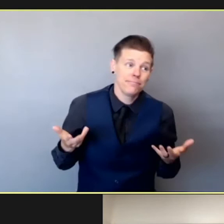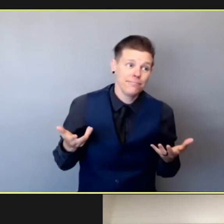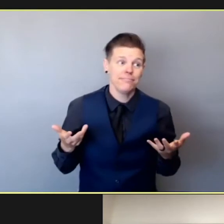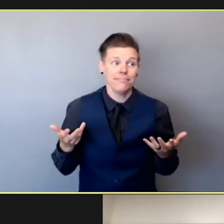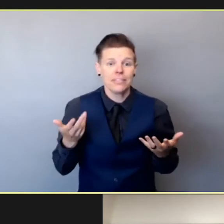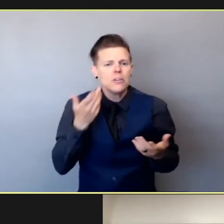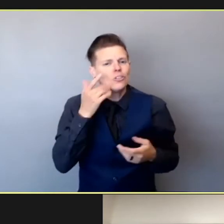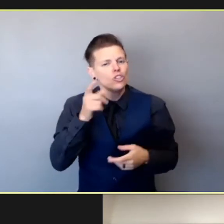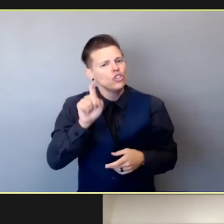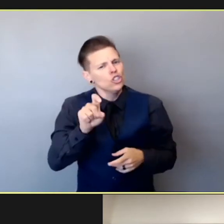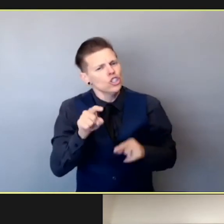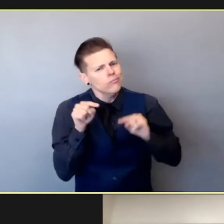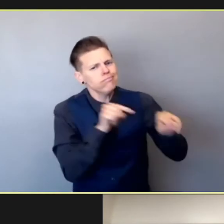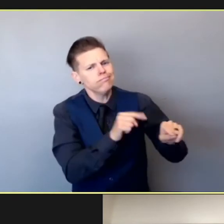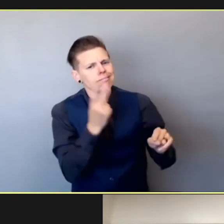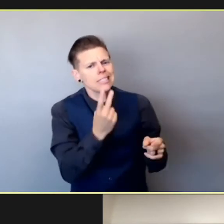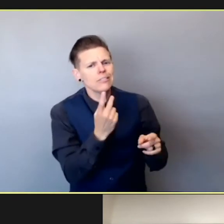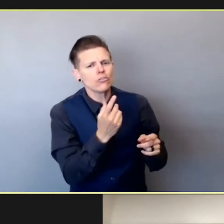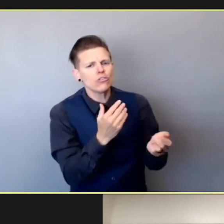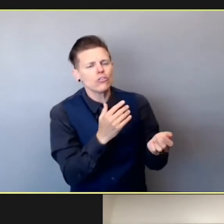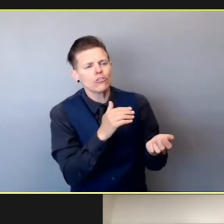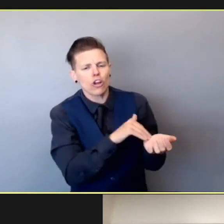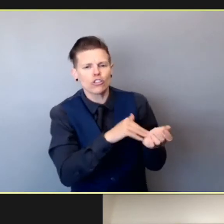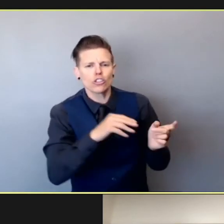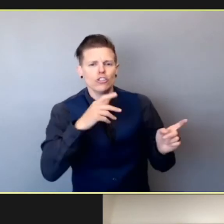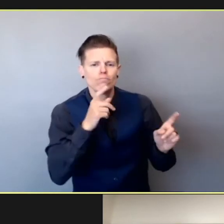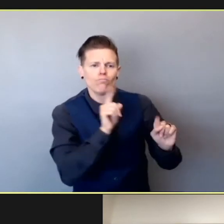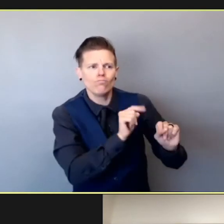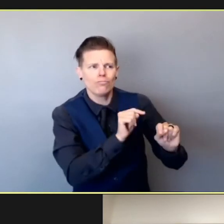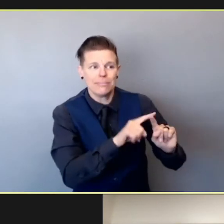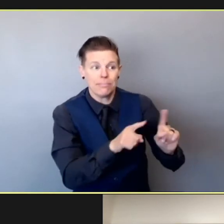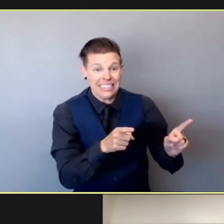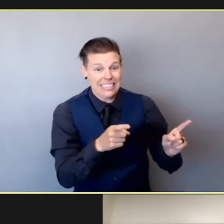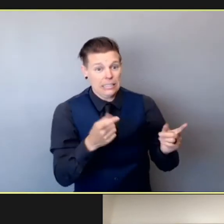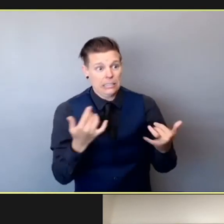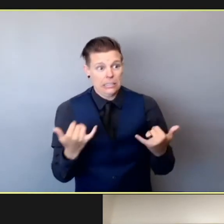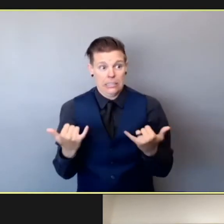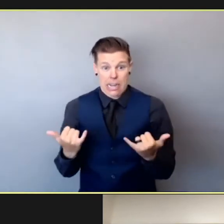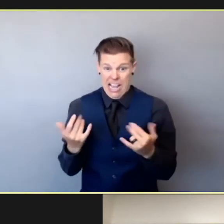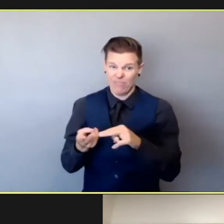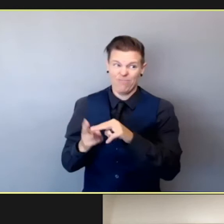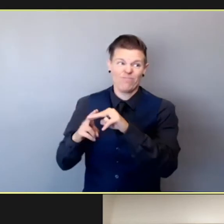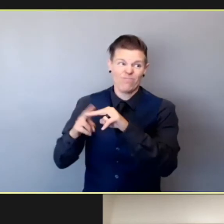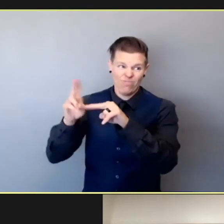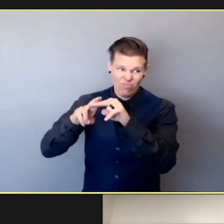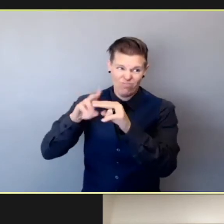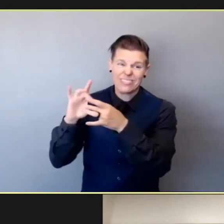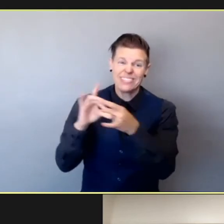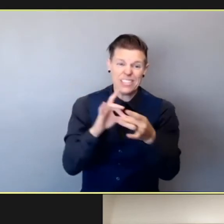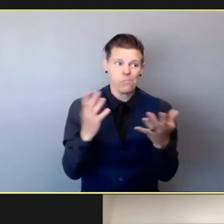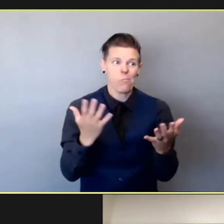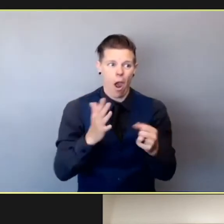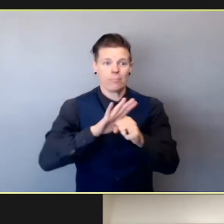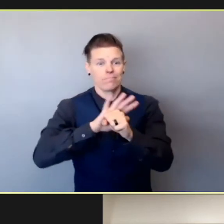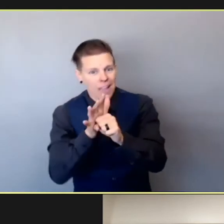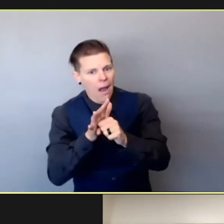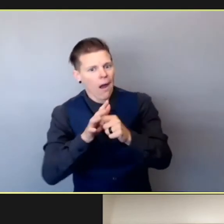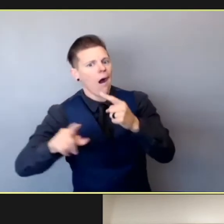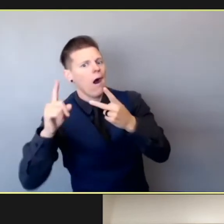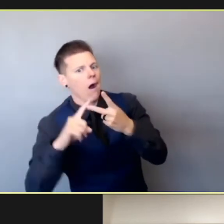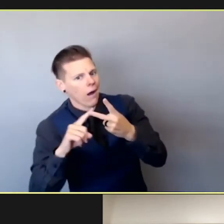doctor. I'm particularly worried about the increase in the spread with Delta variant, that could accelerate